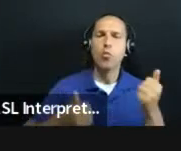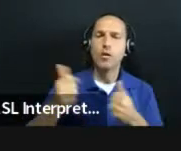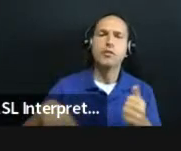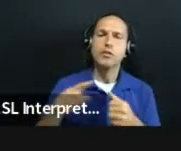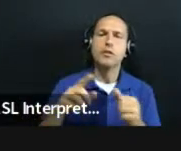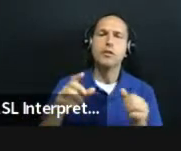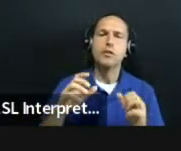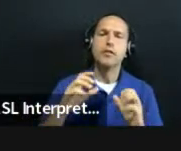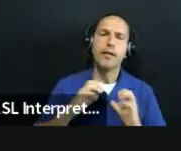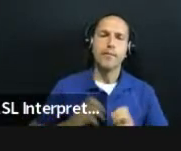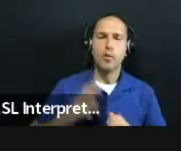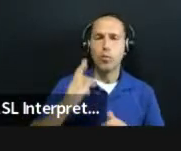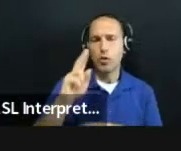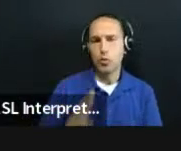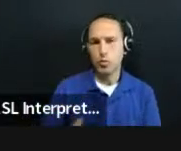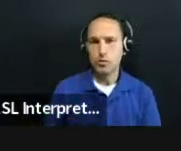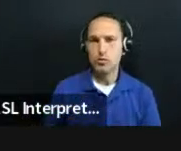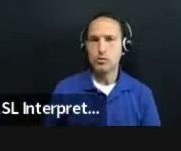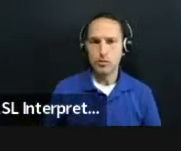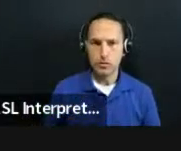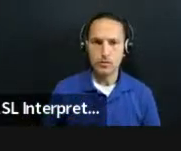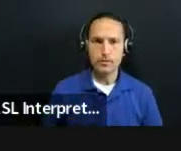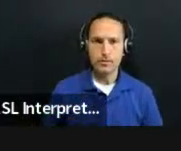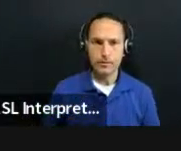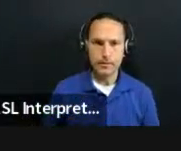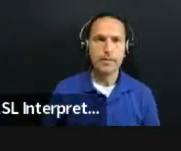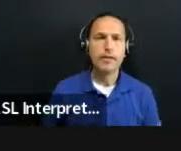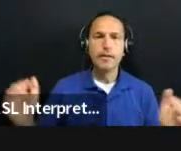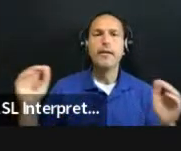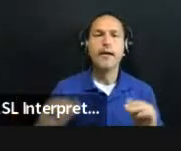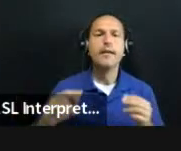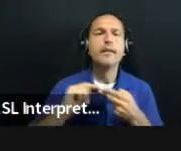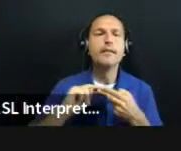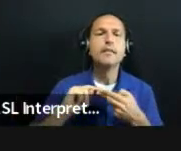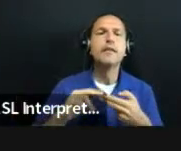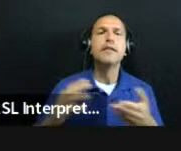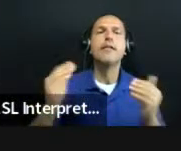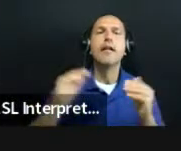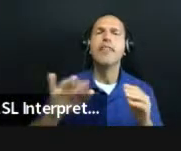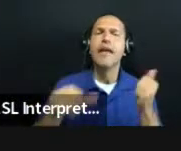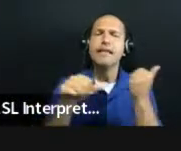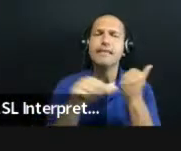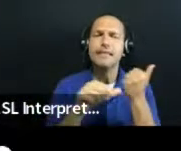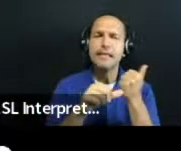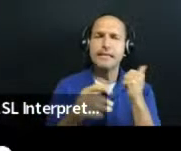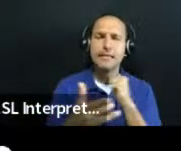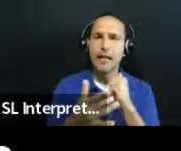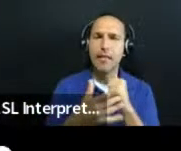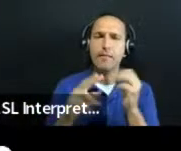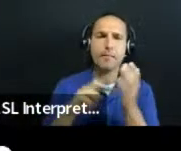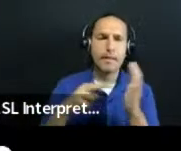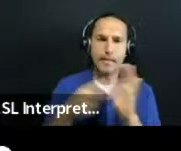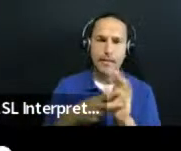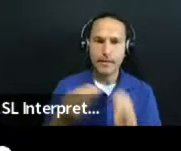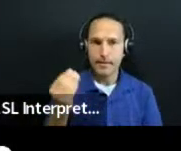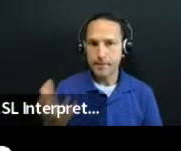using. Next slide. What is assistive technology, Peter?